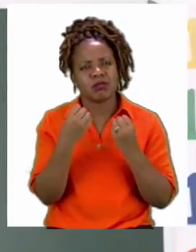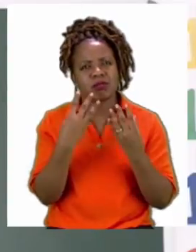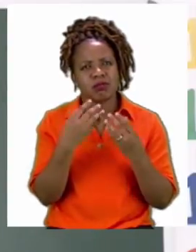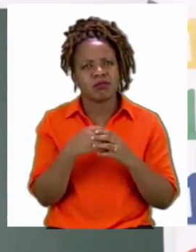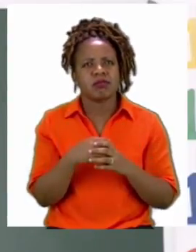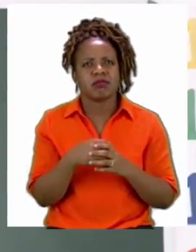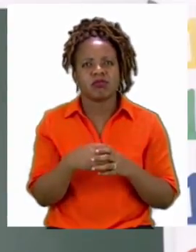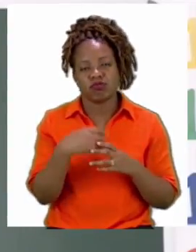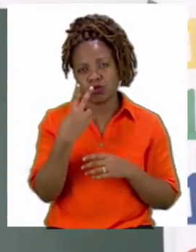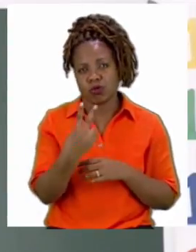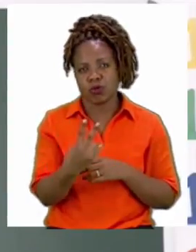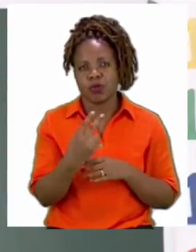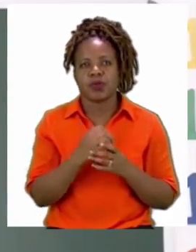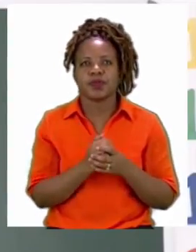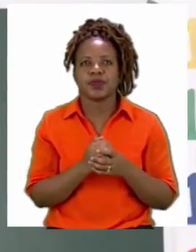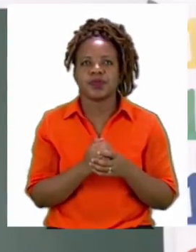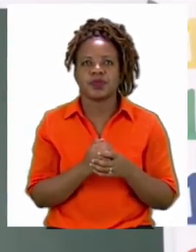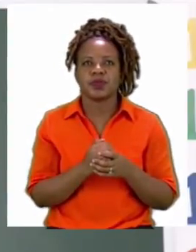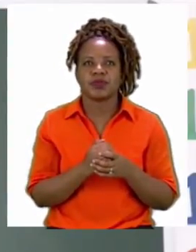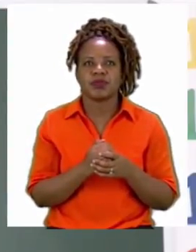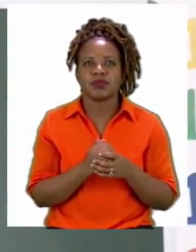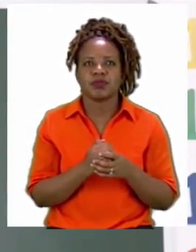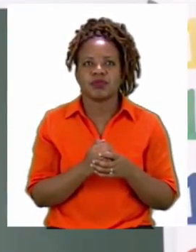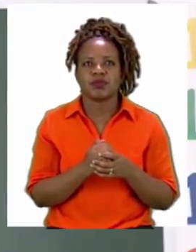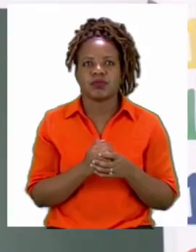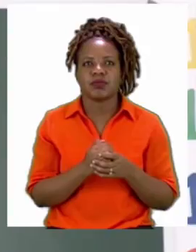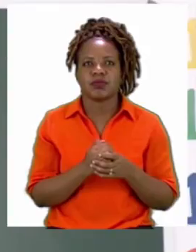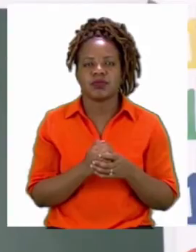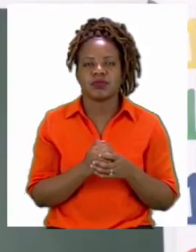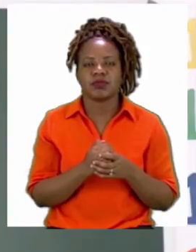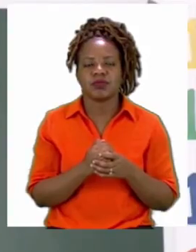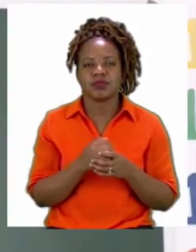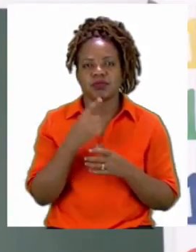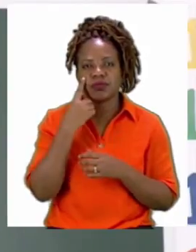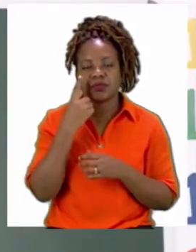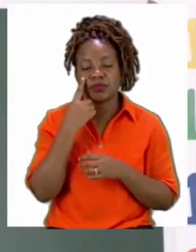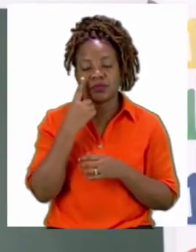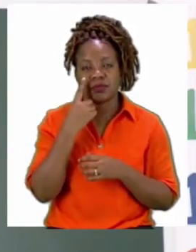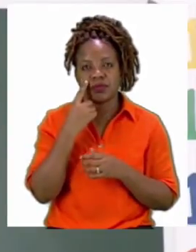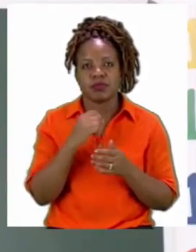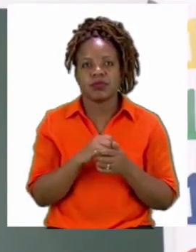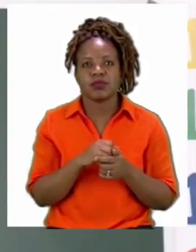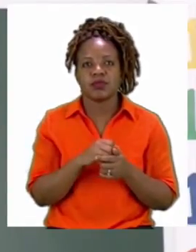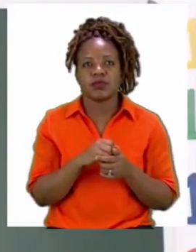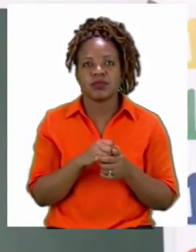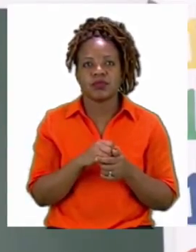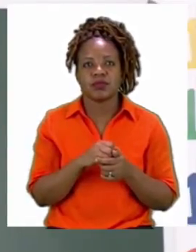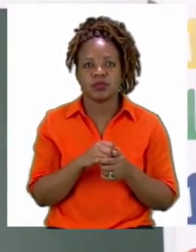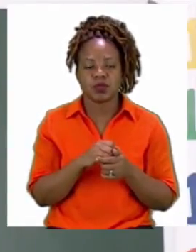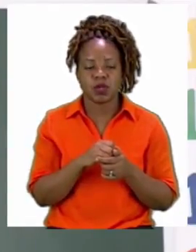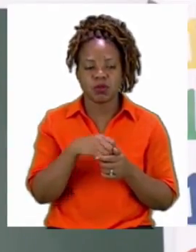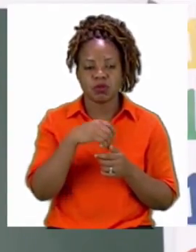is 2. Let's check if the answer is correct. So first we are going to be drawing 2